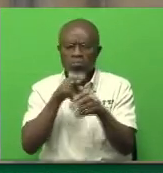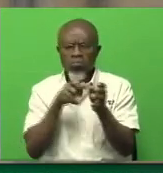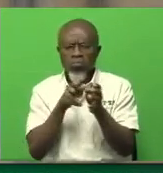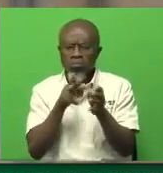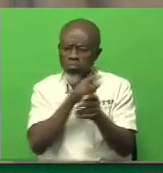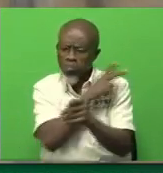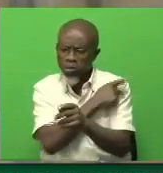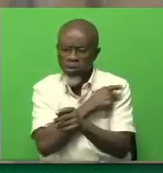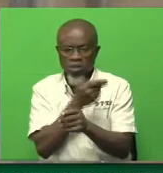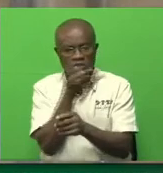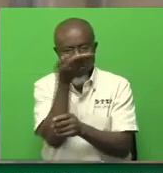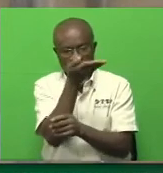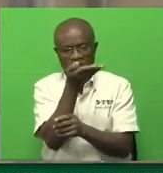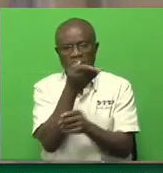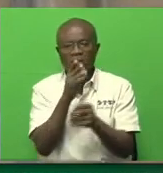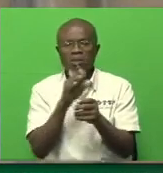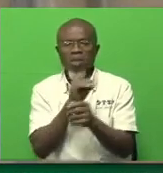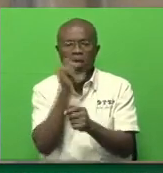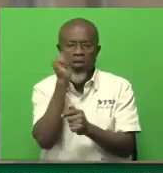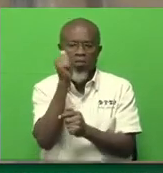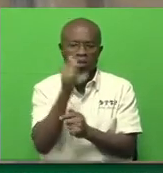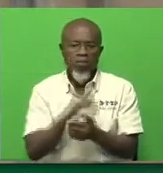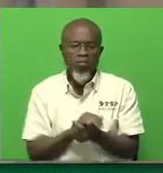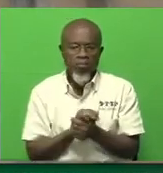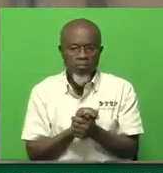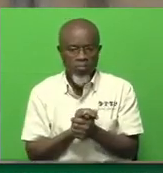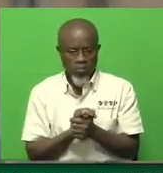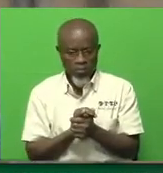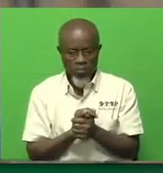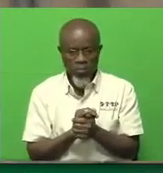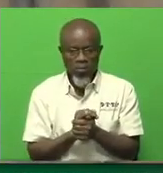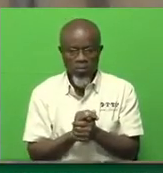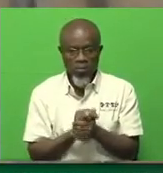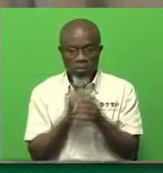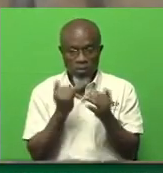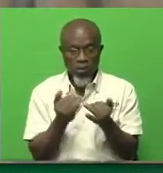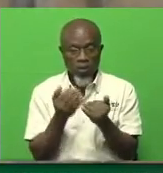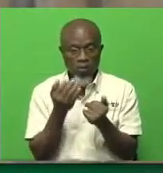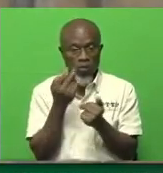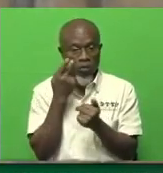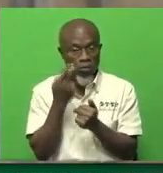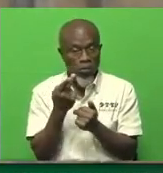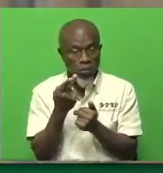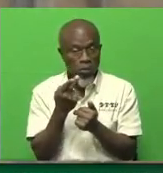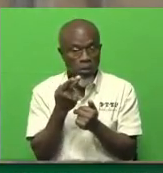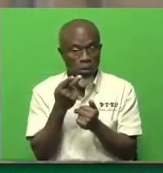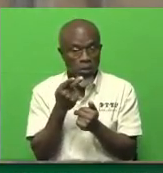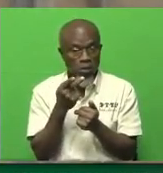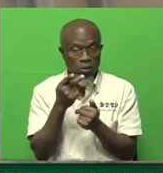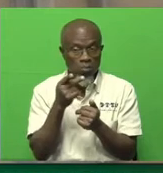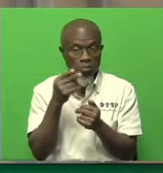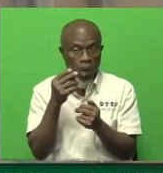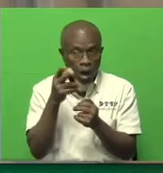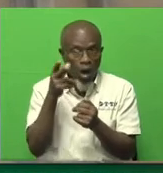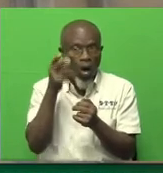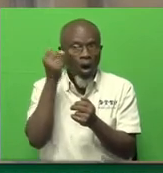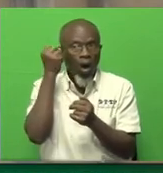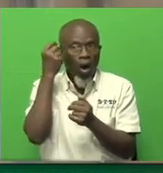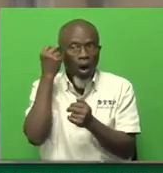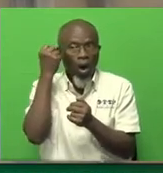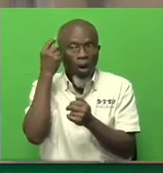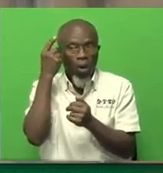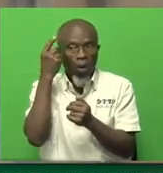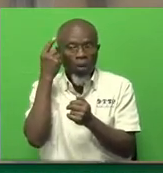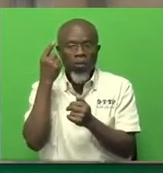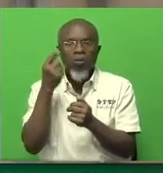the reputation of that hospital has traveled so far that we are starting to to get requests from other countries to